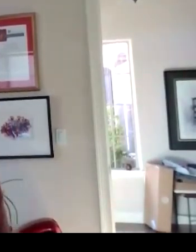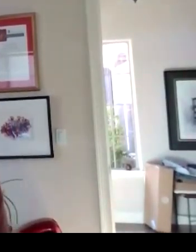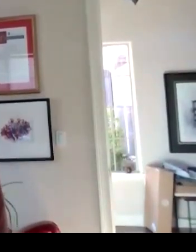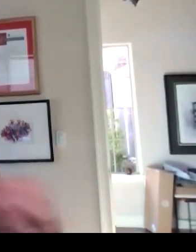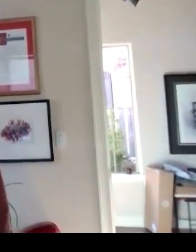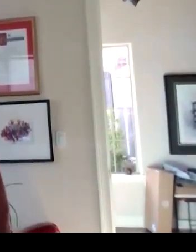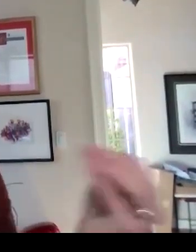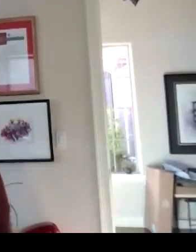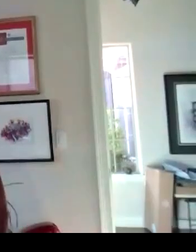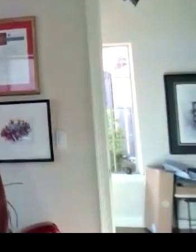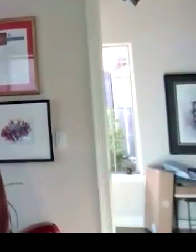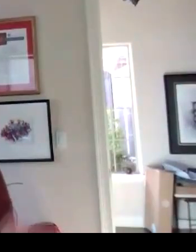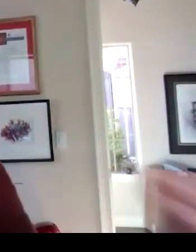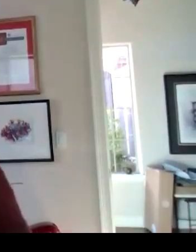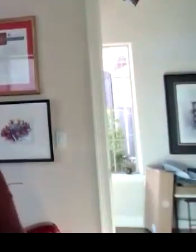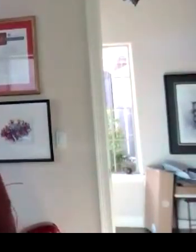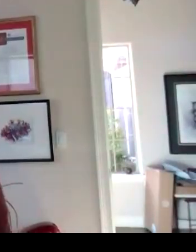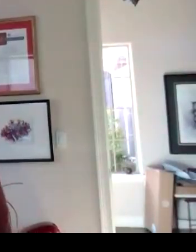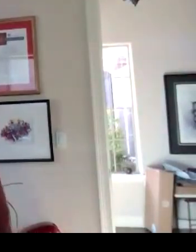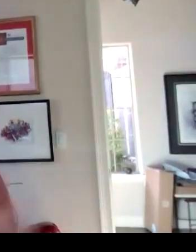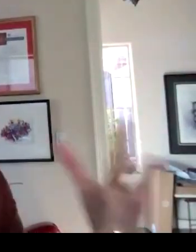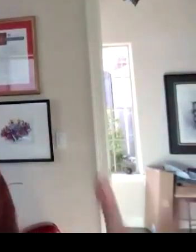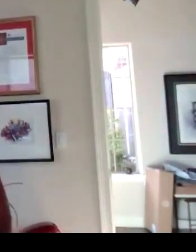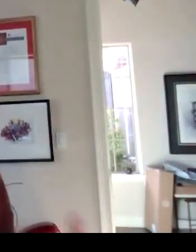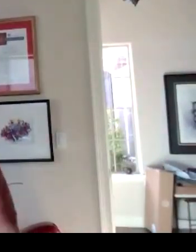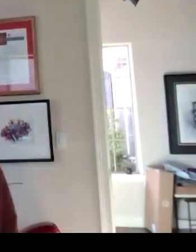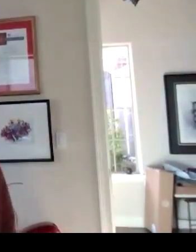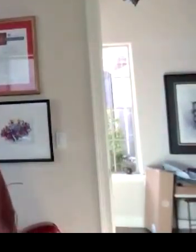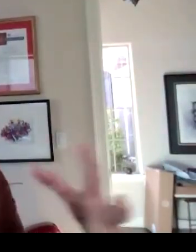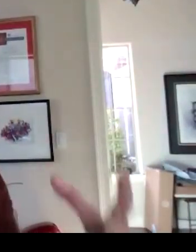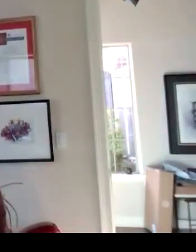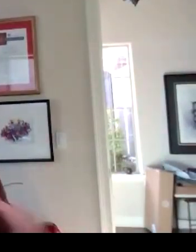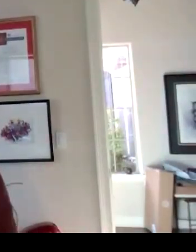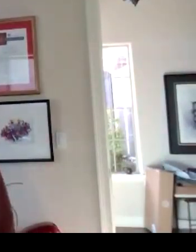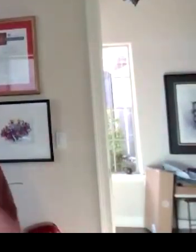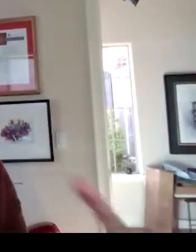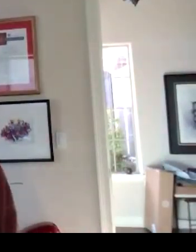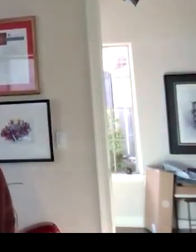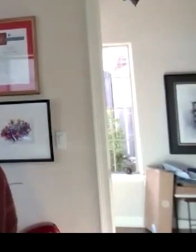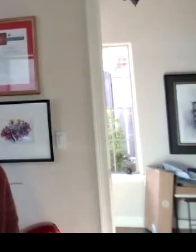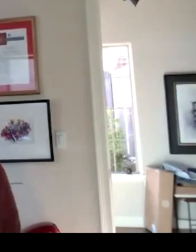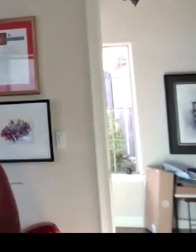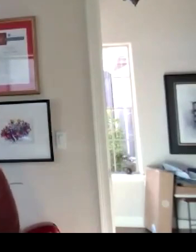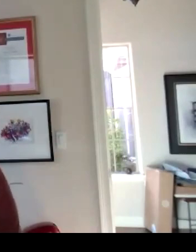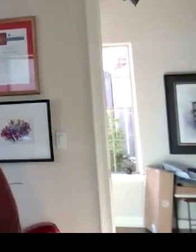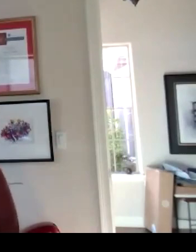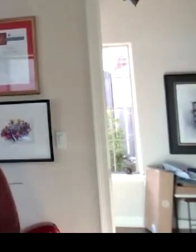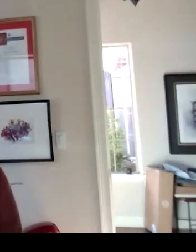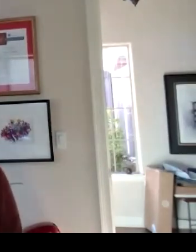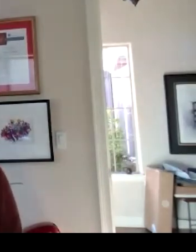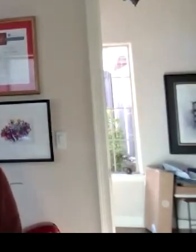importance of that also to the Department of Aging and to the governor's office, because they're talking about how do we most efficiently get people